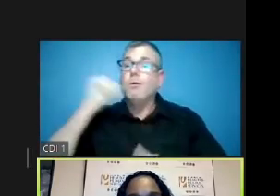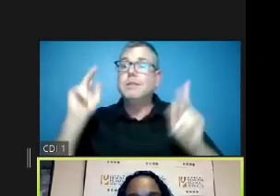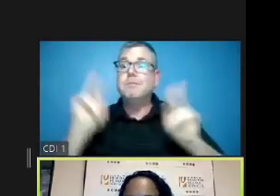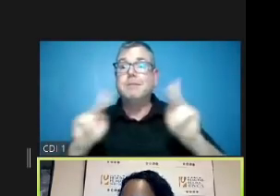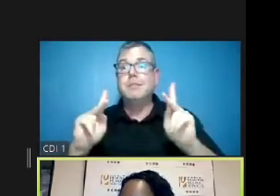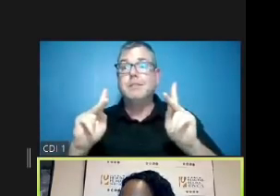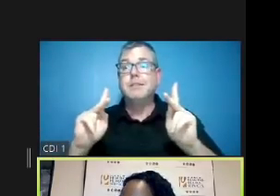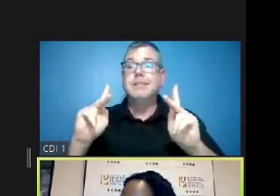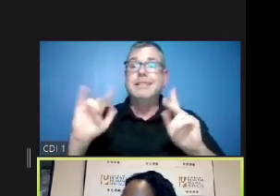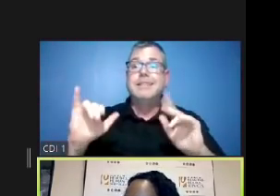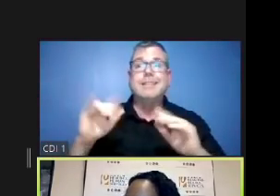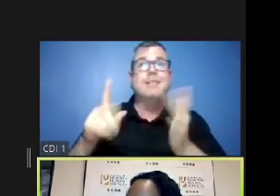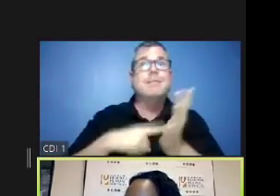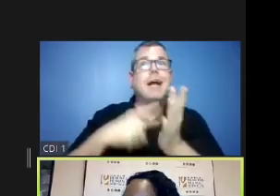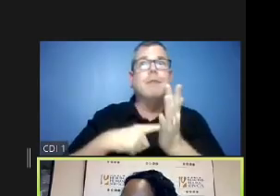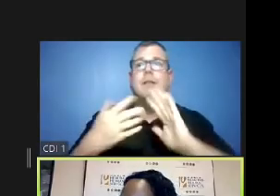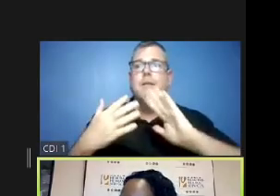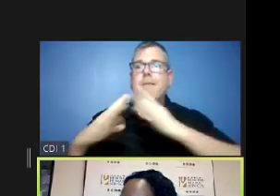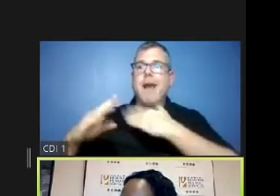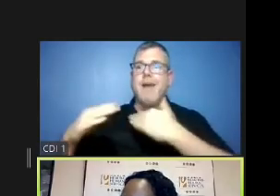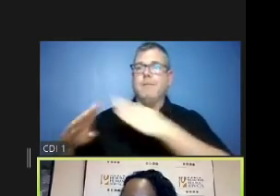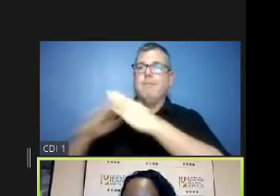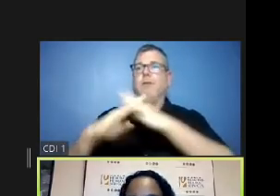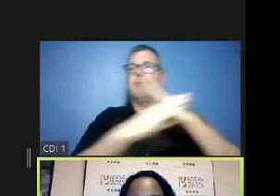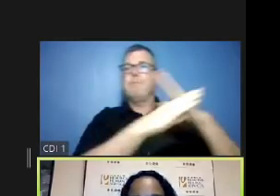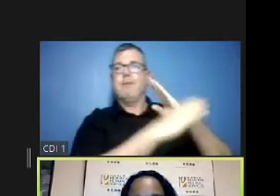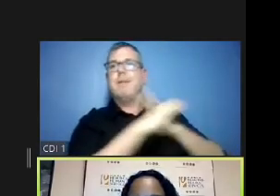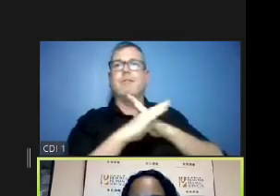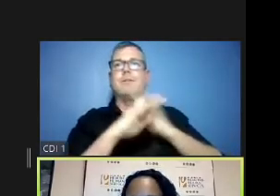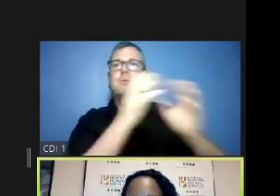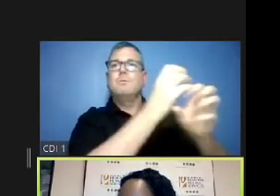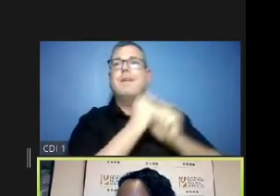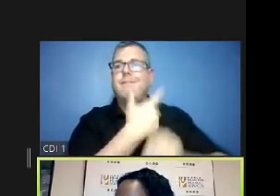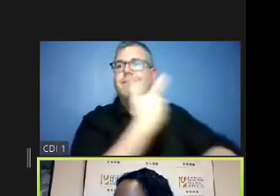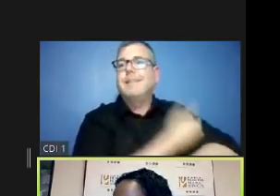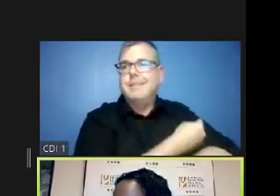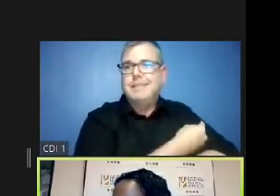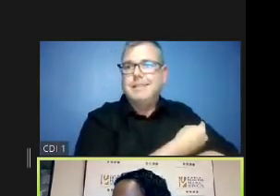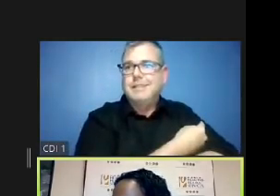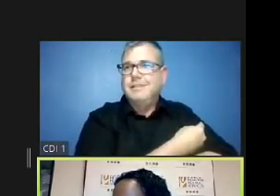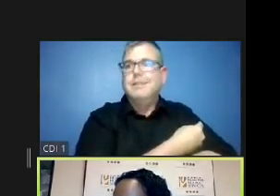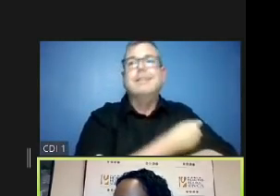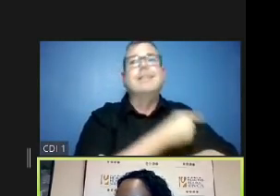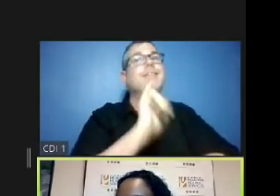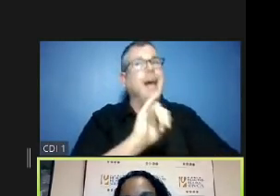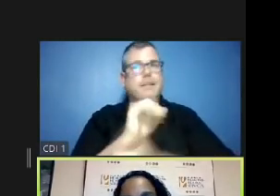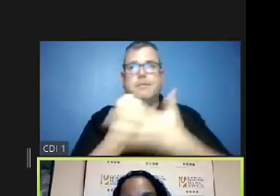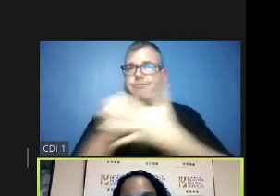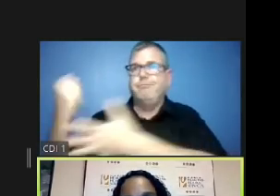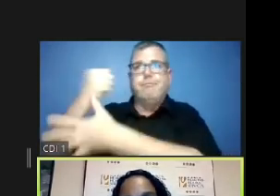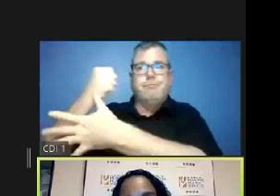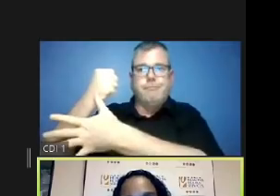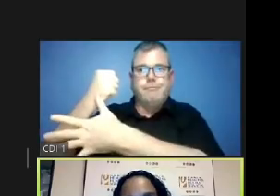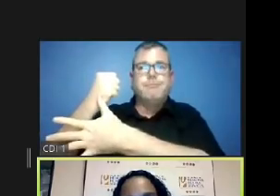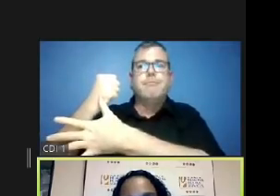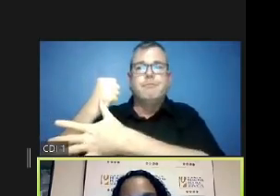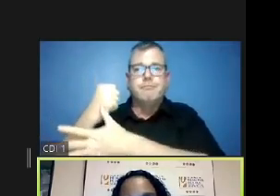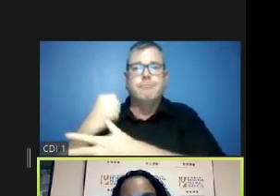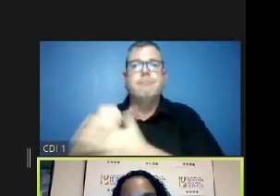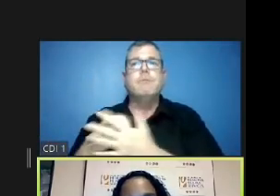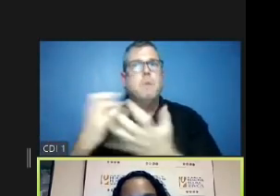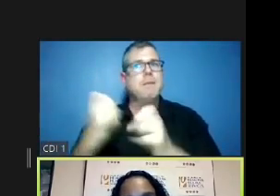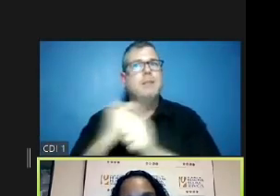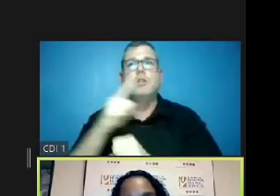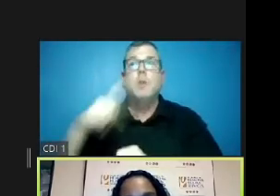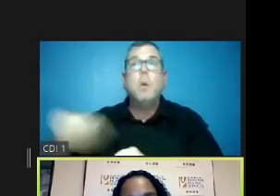to ensuring that these barriers are reduced as much as possible. You will hear a little bit more later about some of